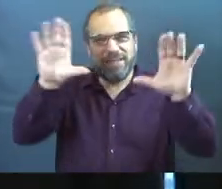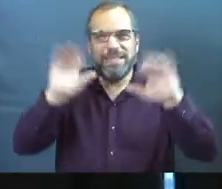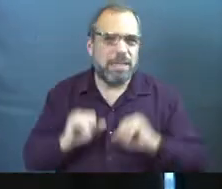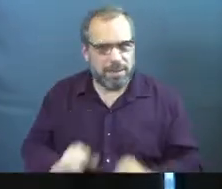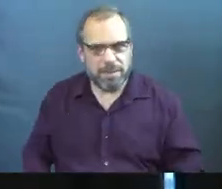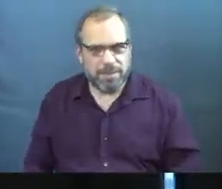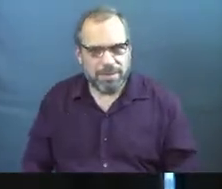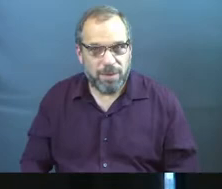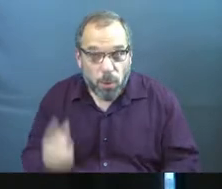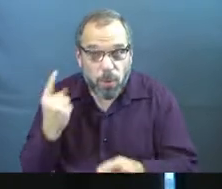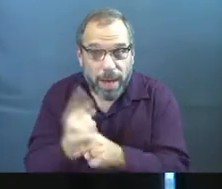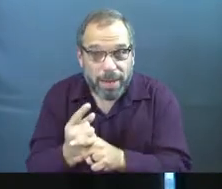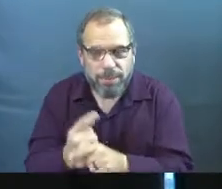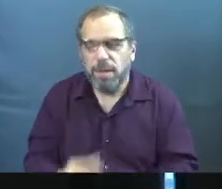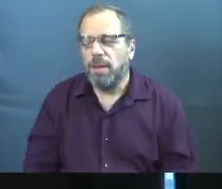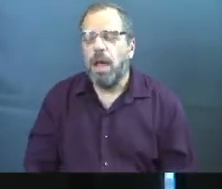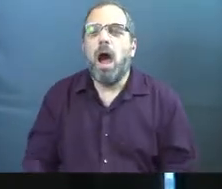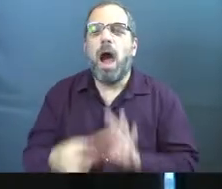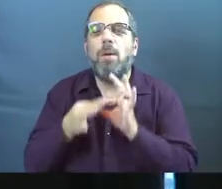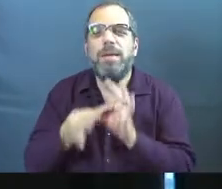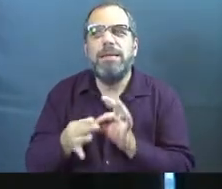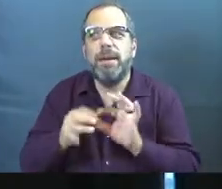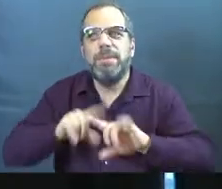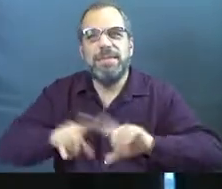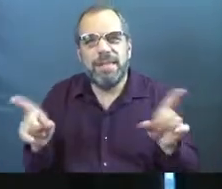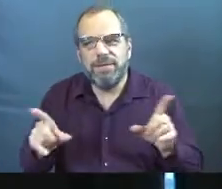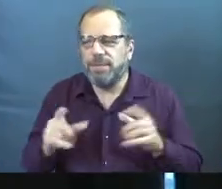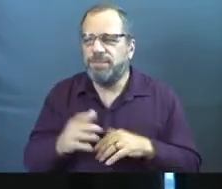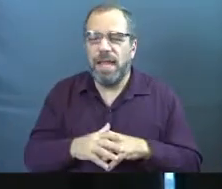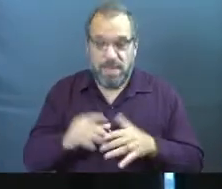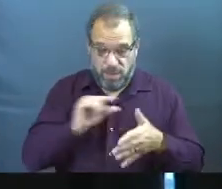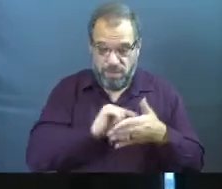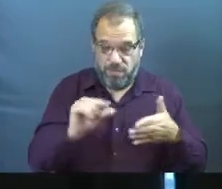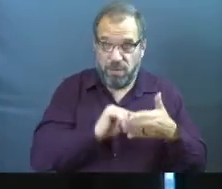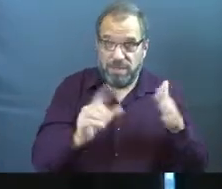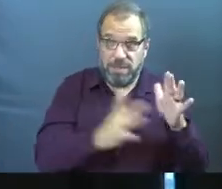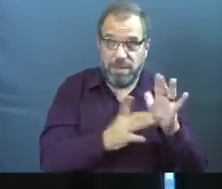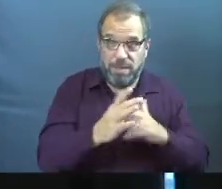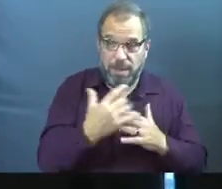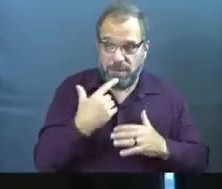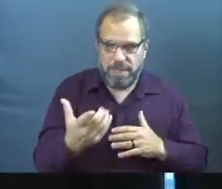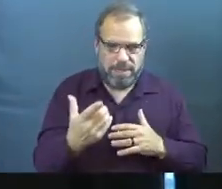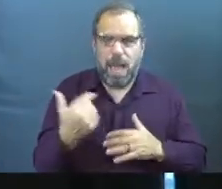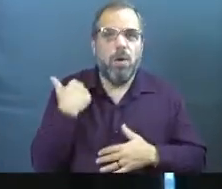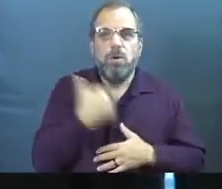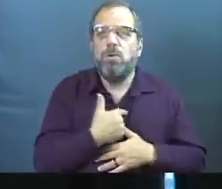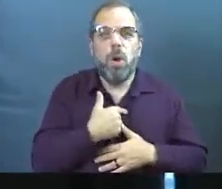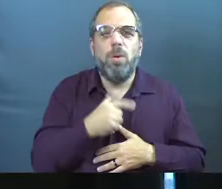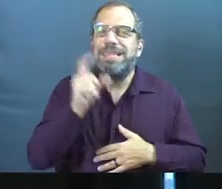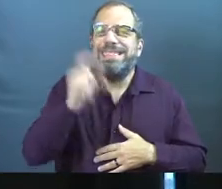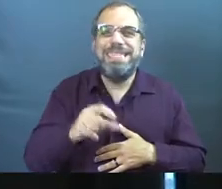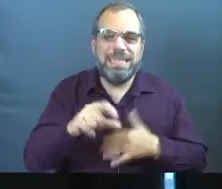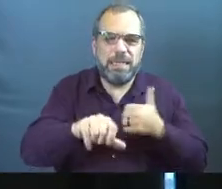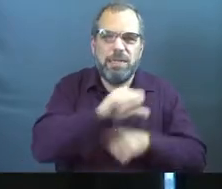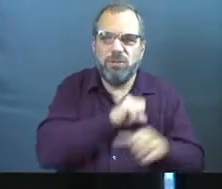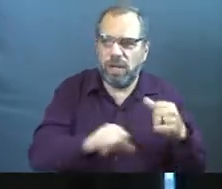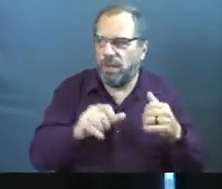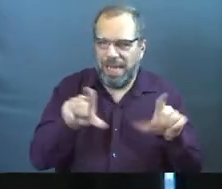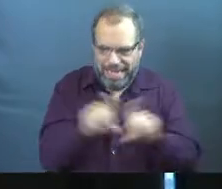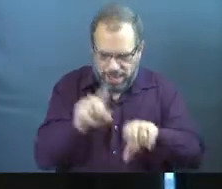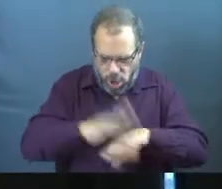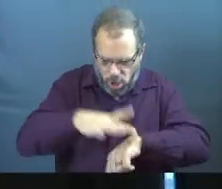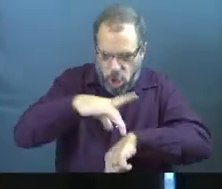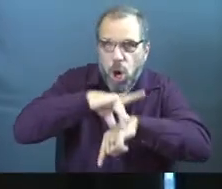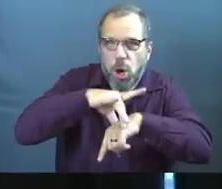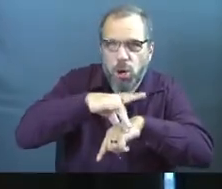fantastic, right? Our relationships will probably look different. There's passages in scripture that show that we no longer need each other the way we maybe